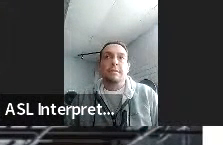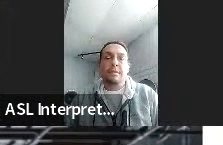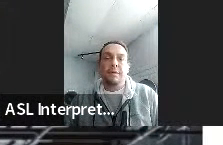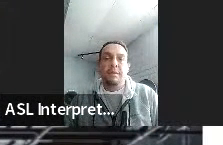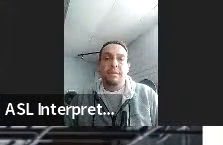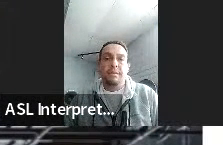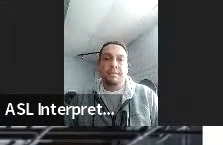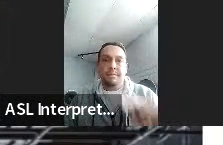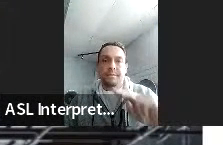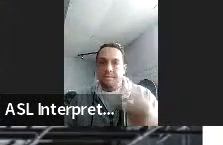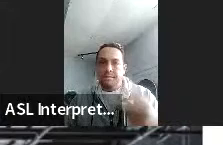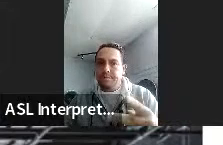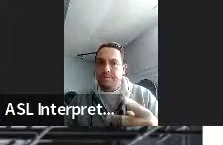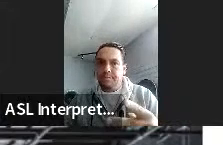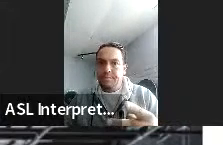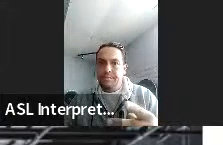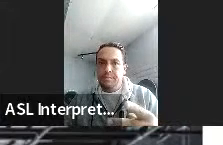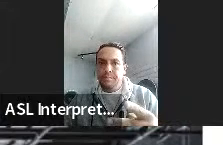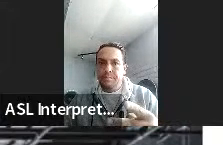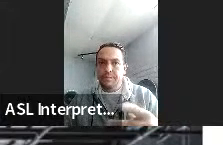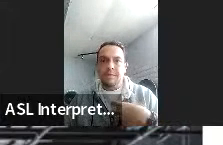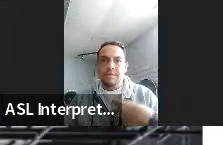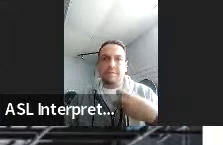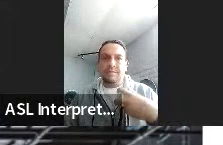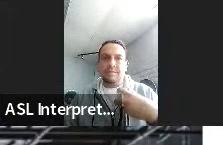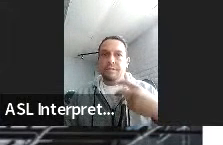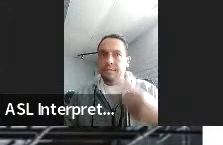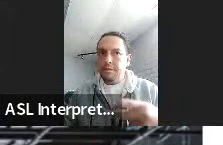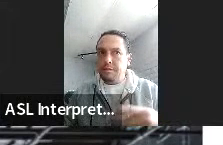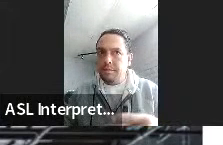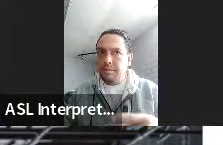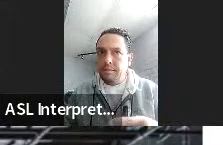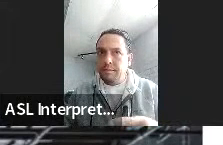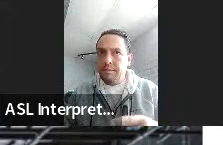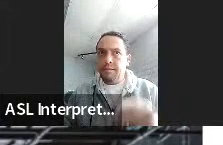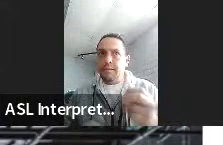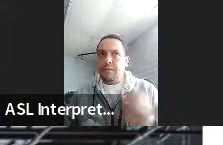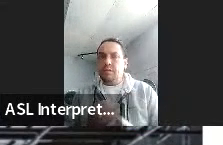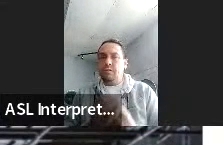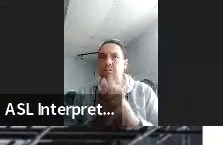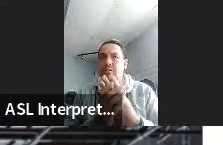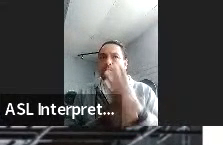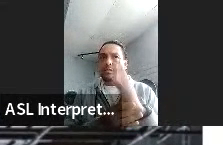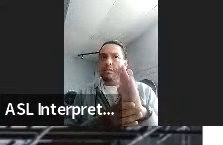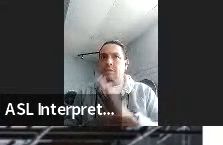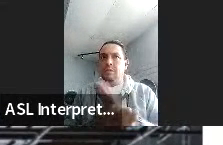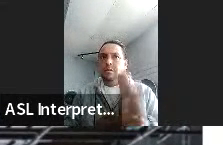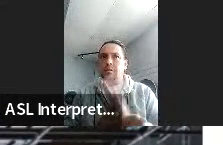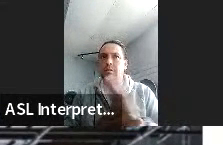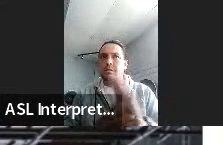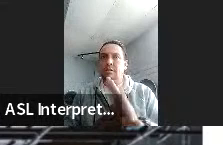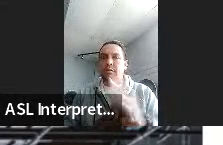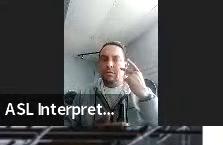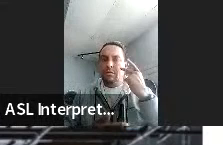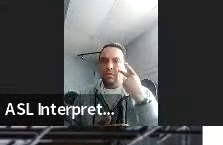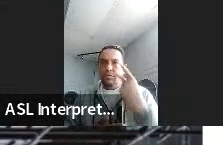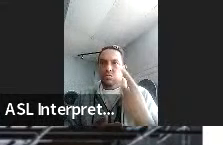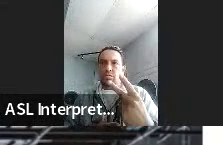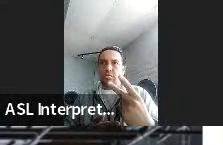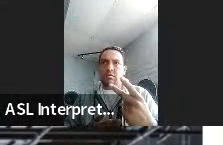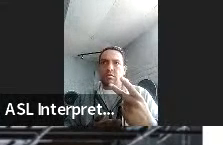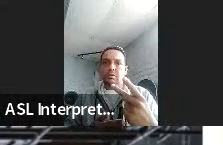Second, there's some situations which growing a new or growing business are looking to construct a new building and they run into a small